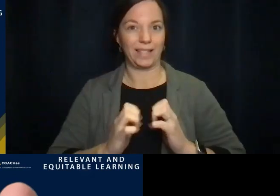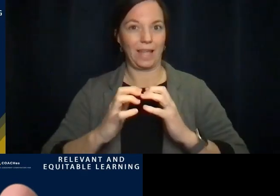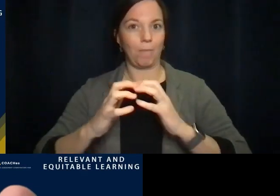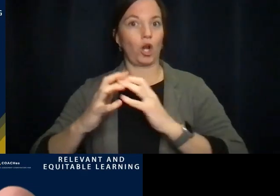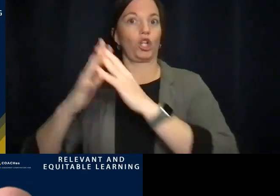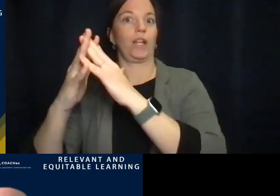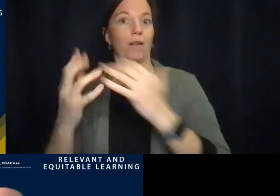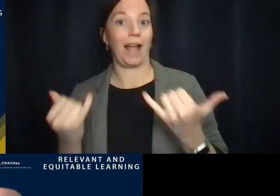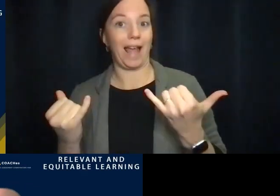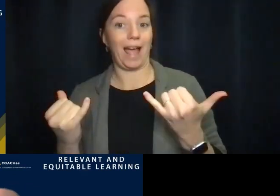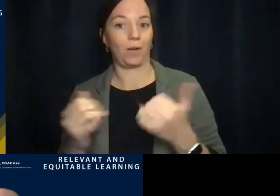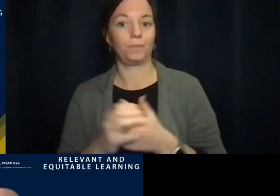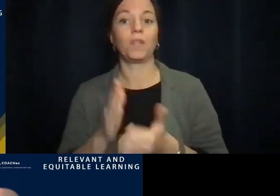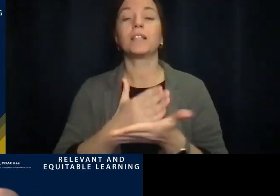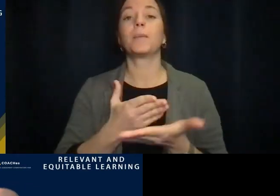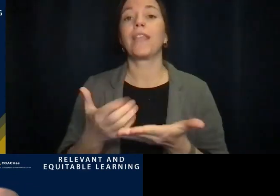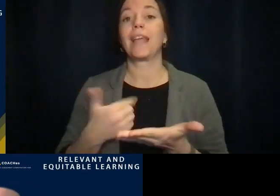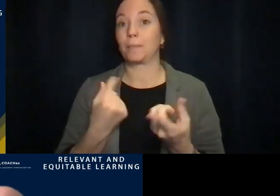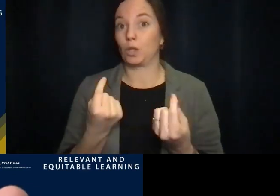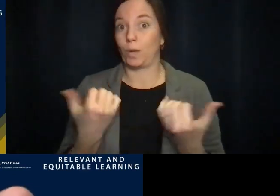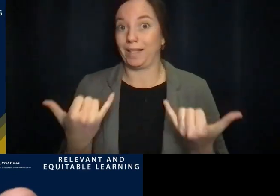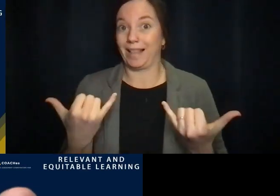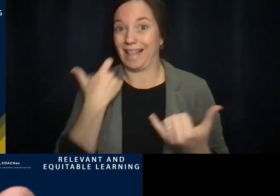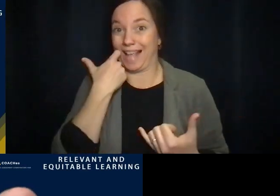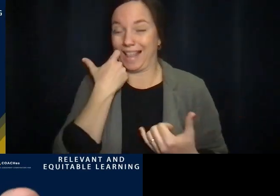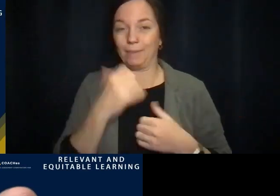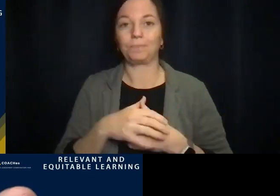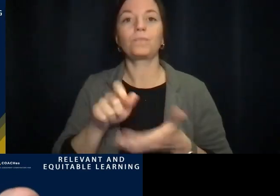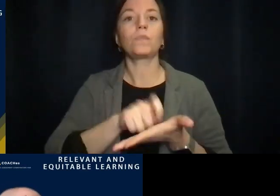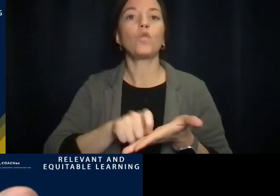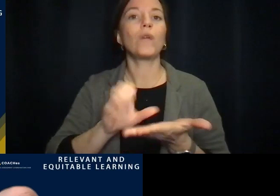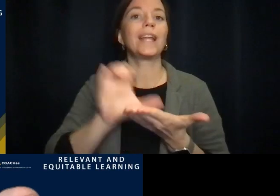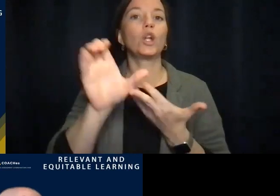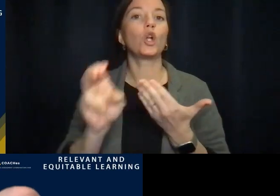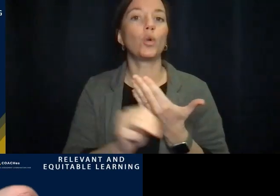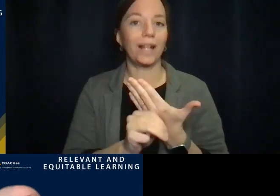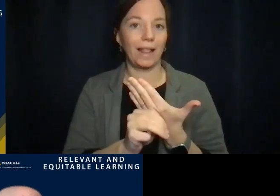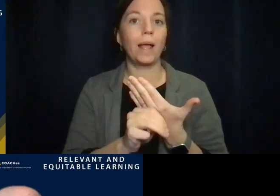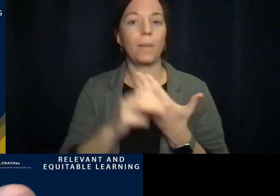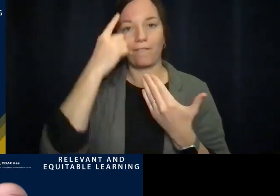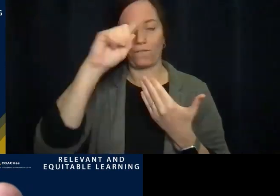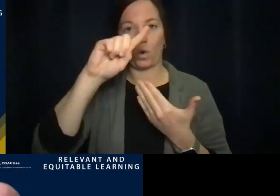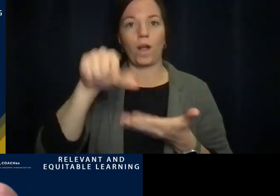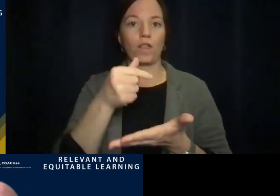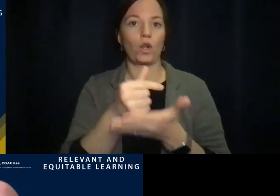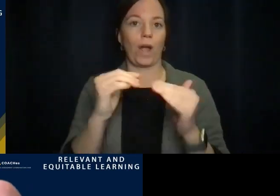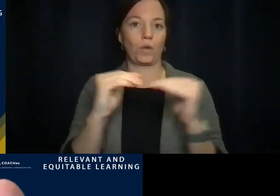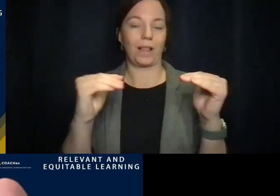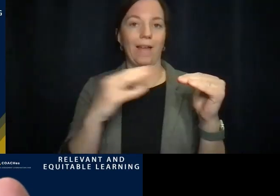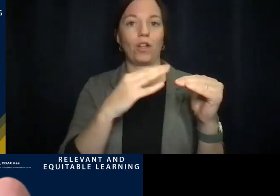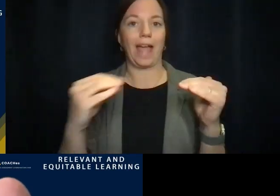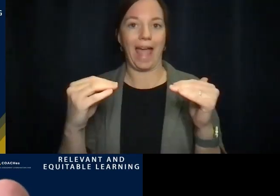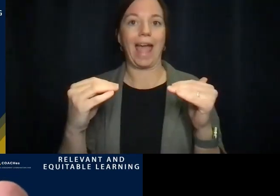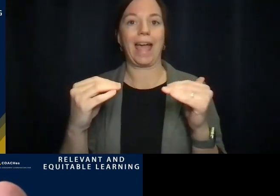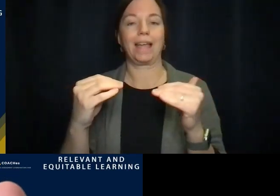so some of the things I've been doing lately is writing curriculum at the graduate level in those areas with